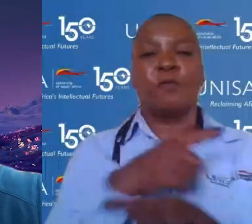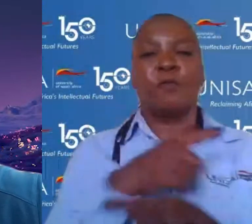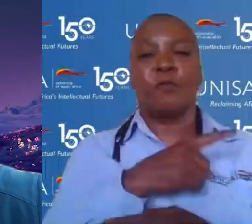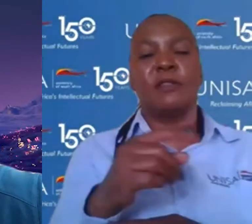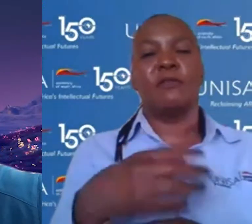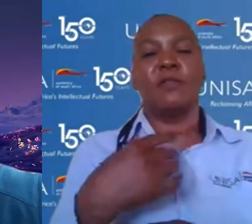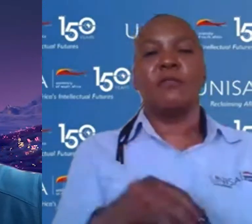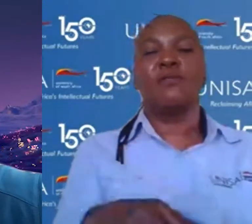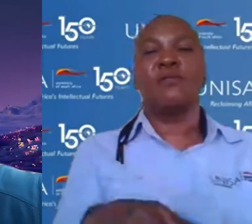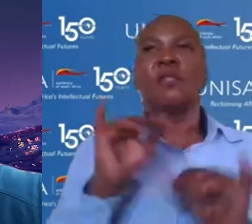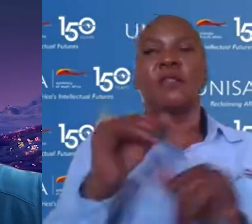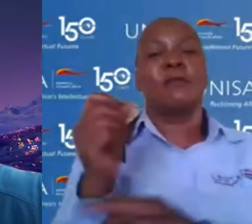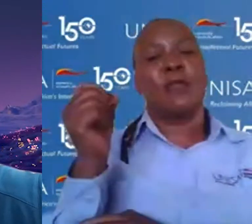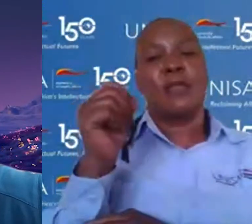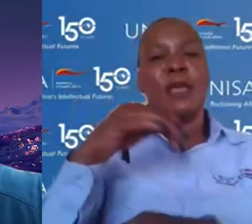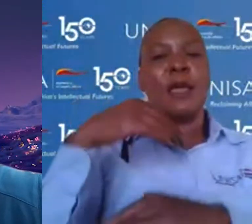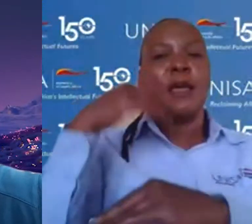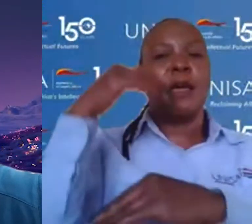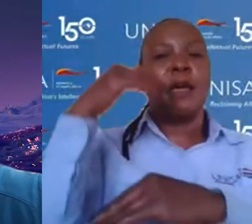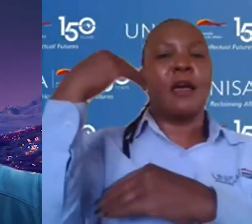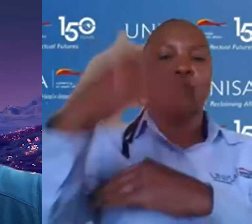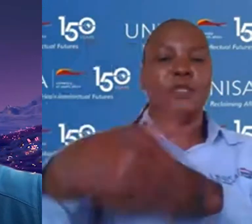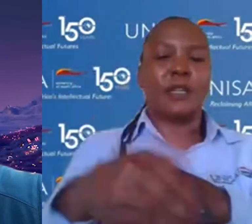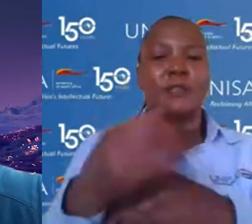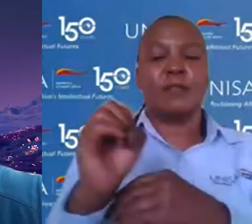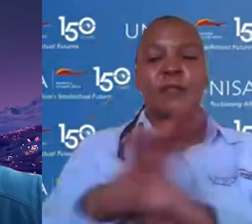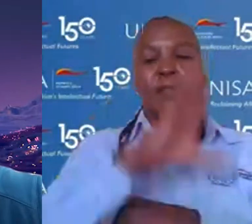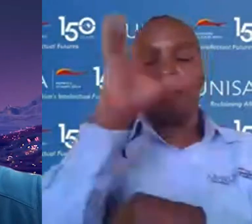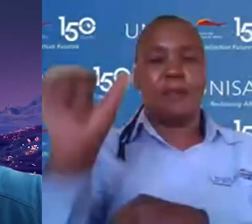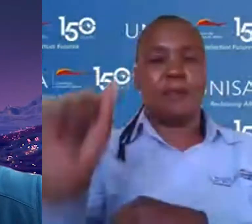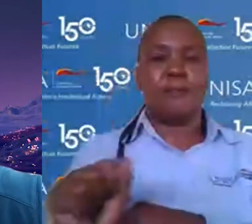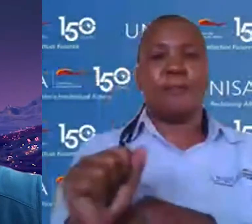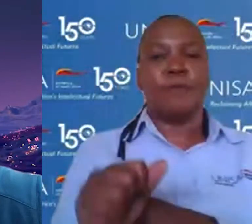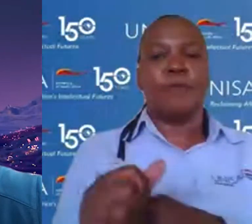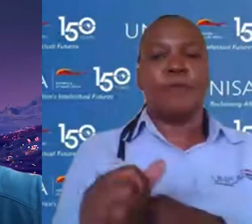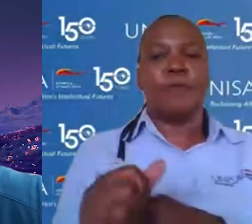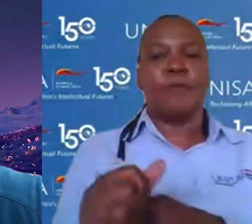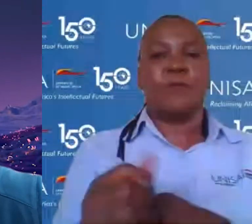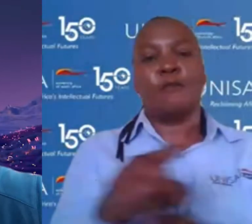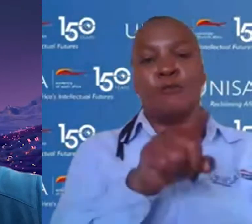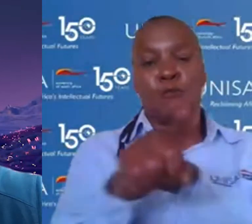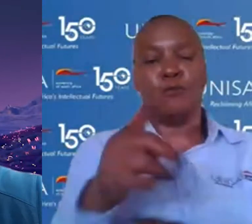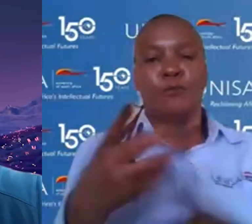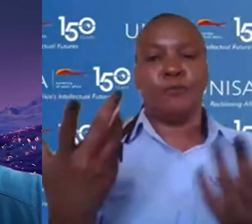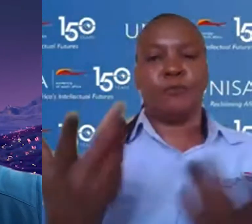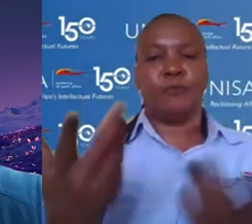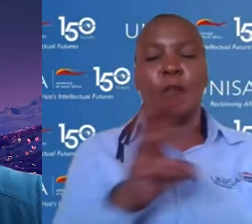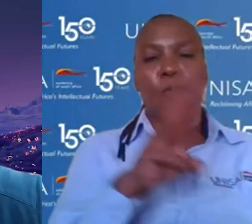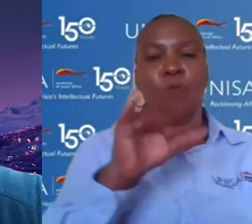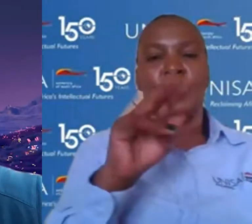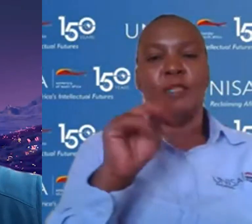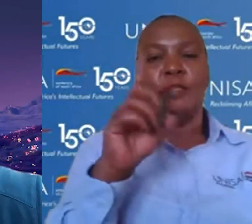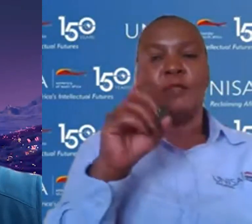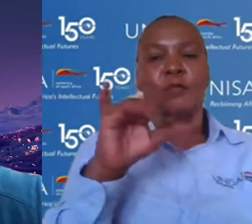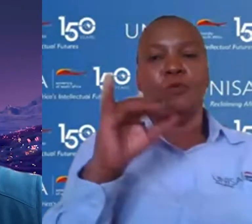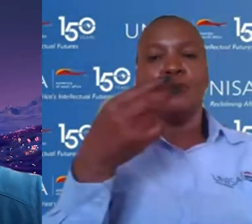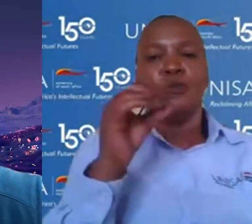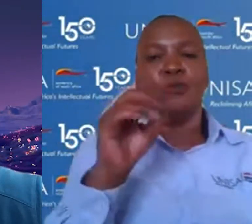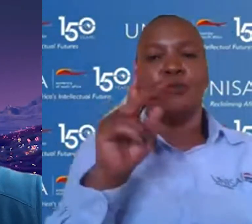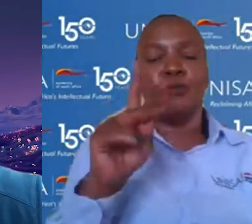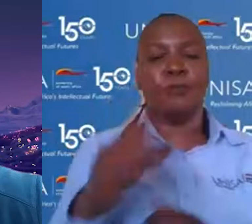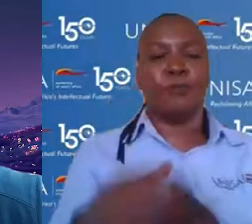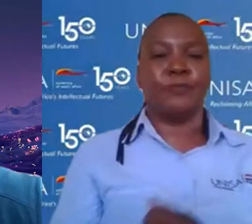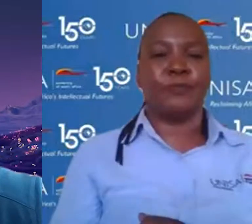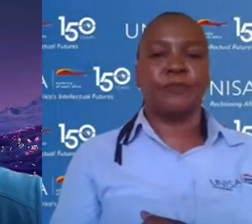in Africa somewhere, in your case, in Windhoek. All right, let me